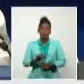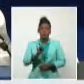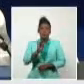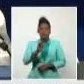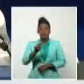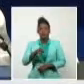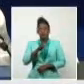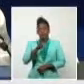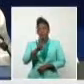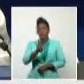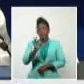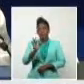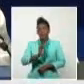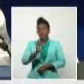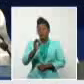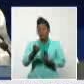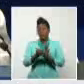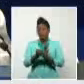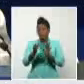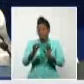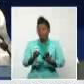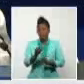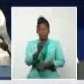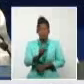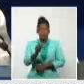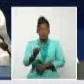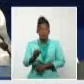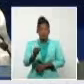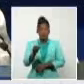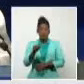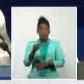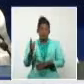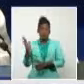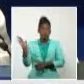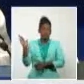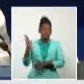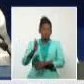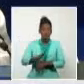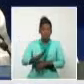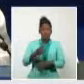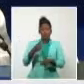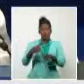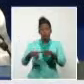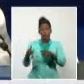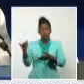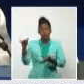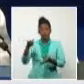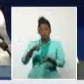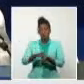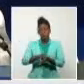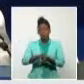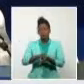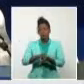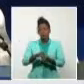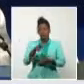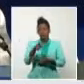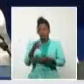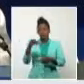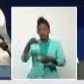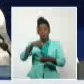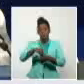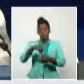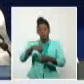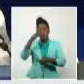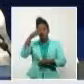Among the confirmed cases yesterday, none of them had a source of infection overseas. So